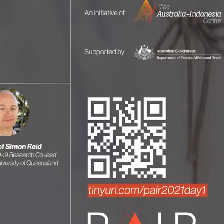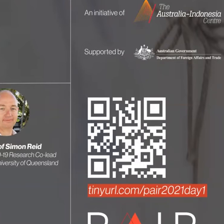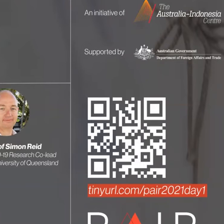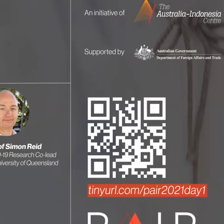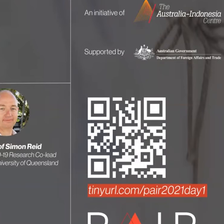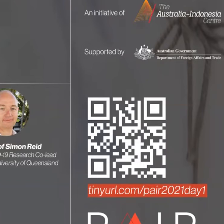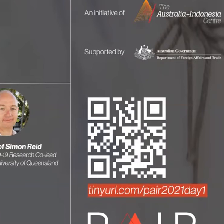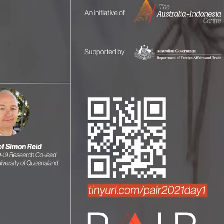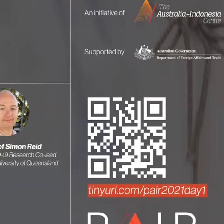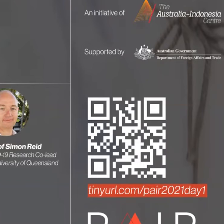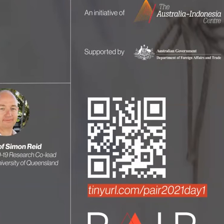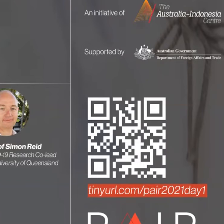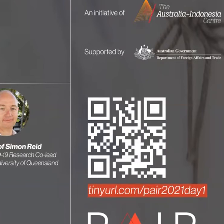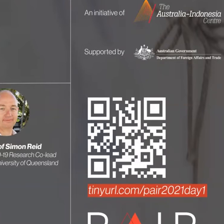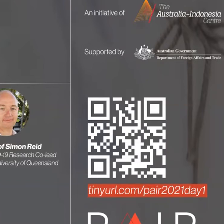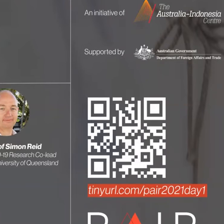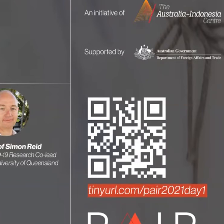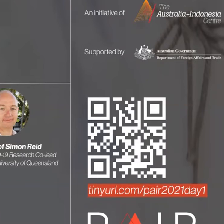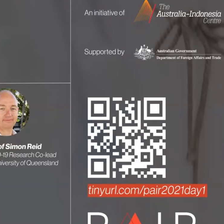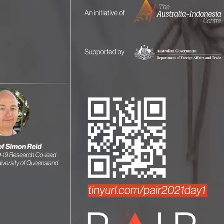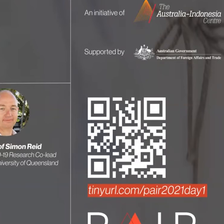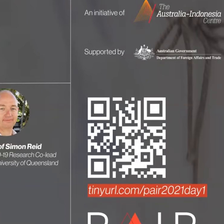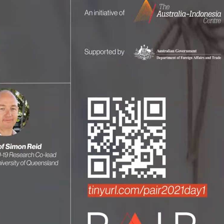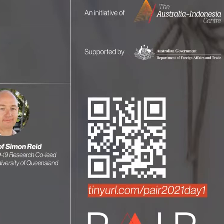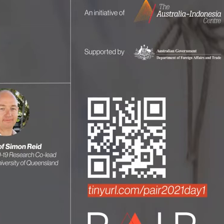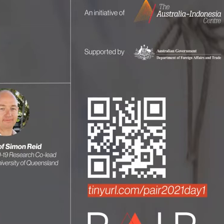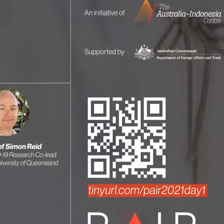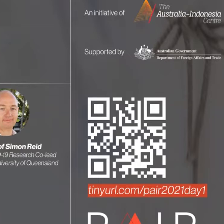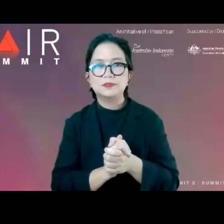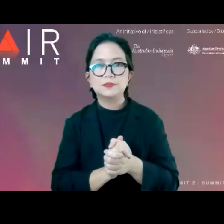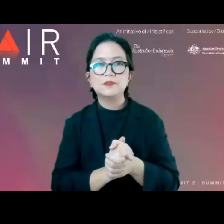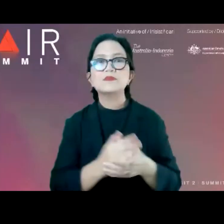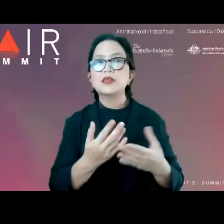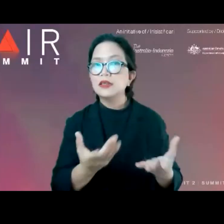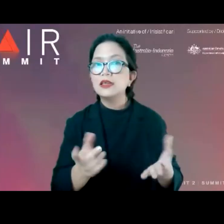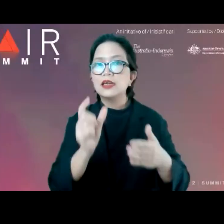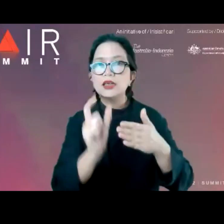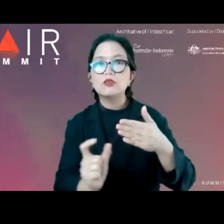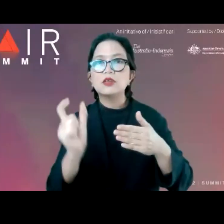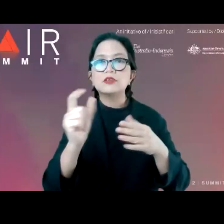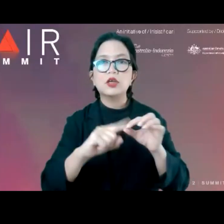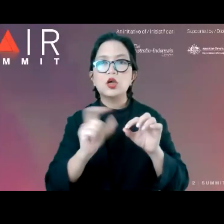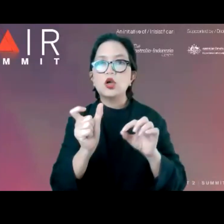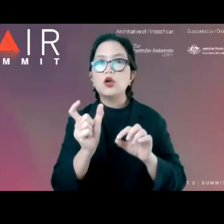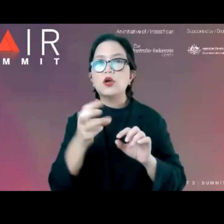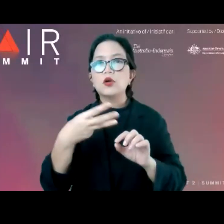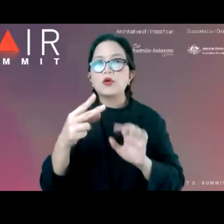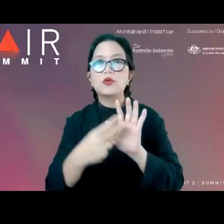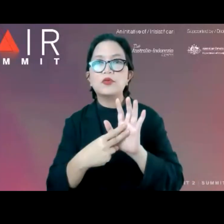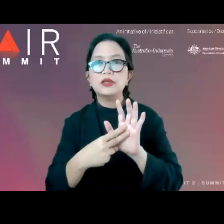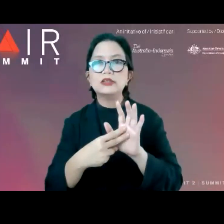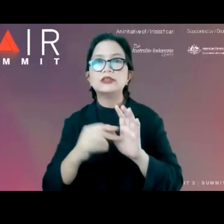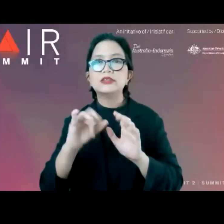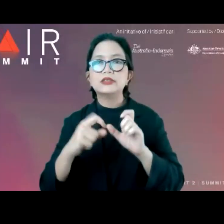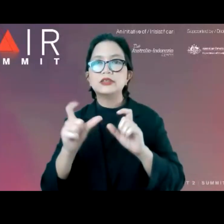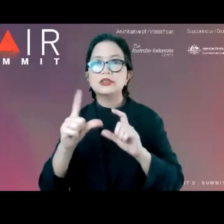COVID-19 research co-lead at the University of Queensland. And what a fabulous list of universities that is, just to give